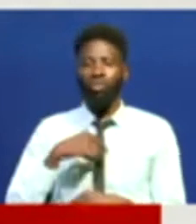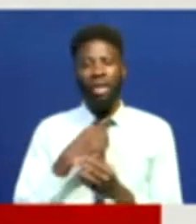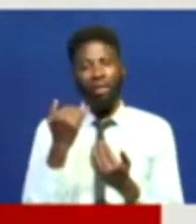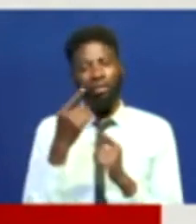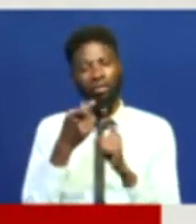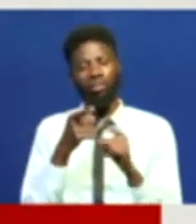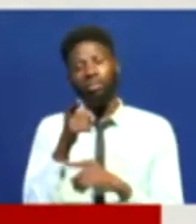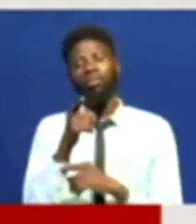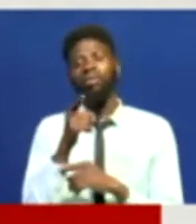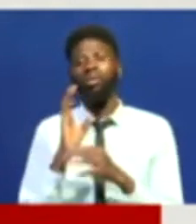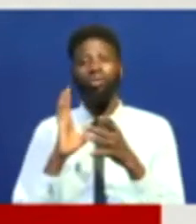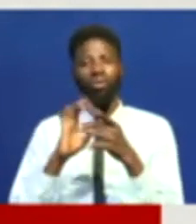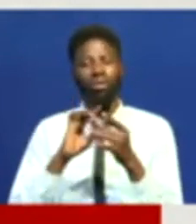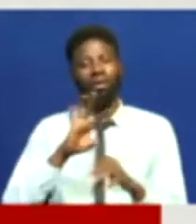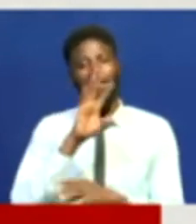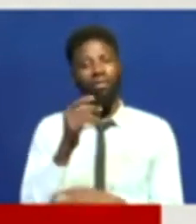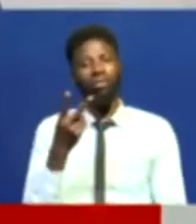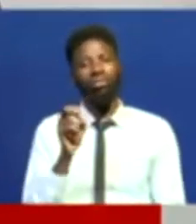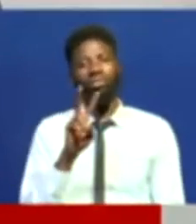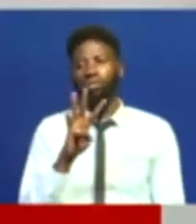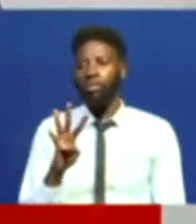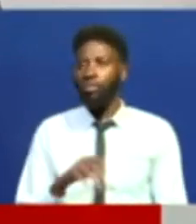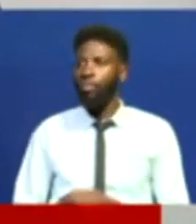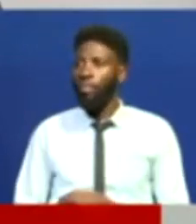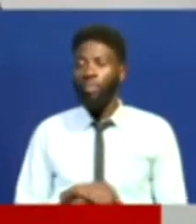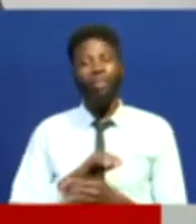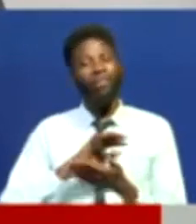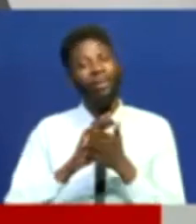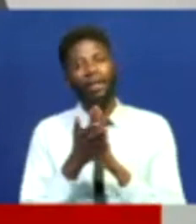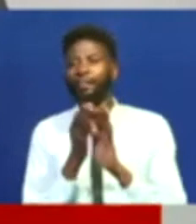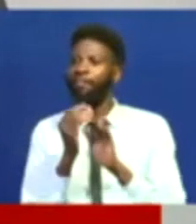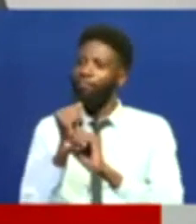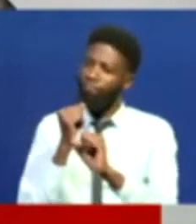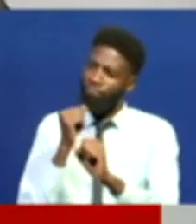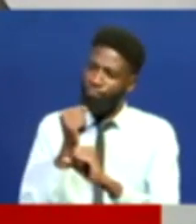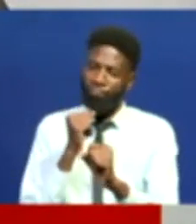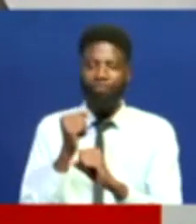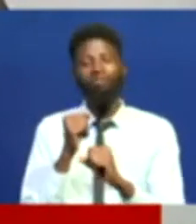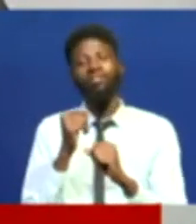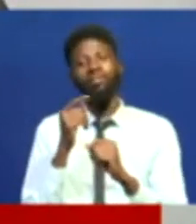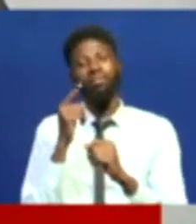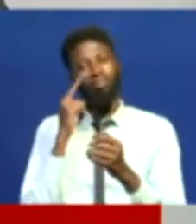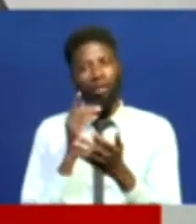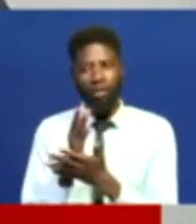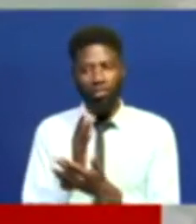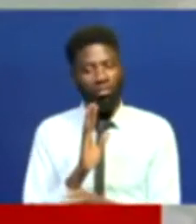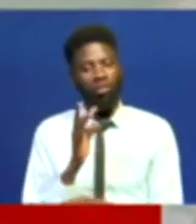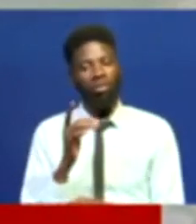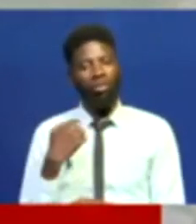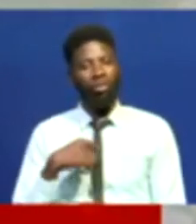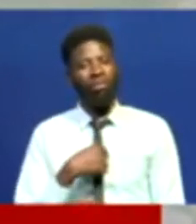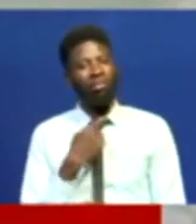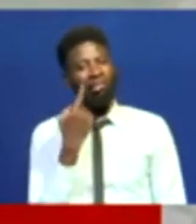Africa 2024? So again, without preempting, from where we sit and how we see